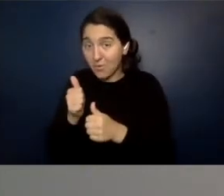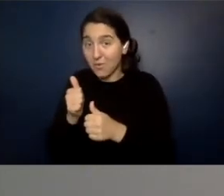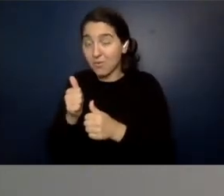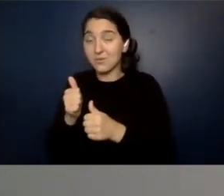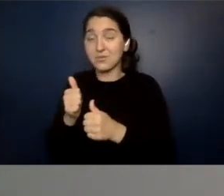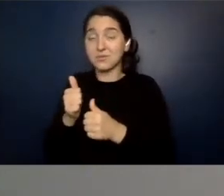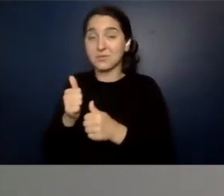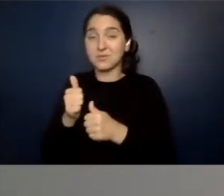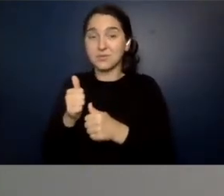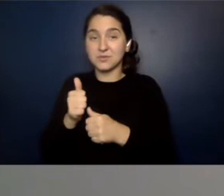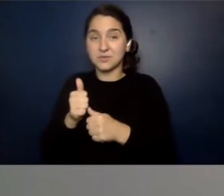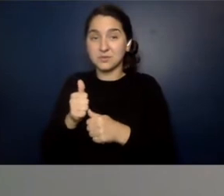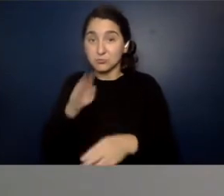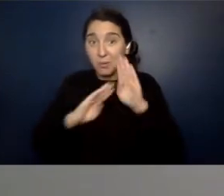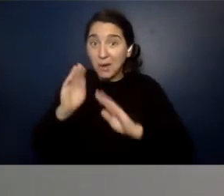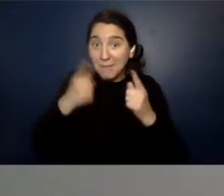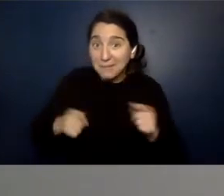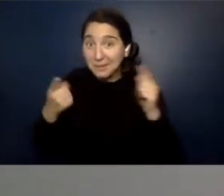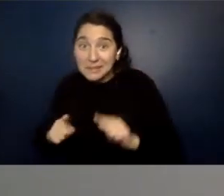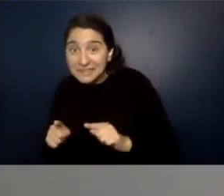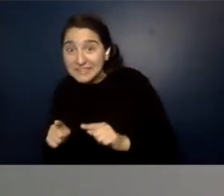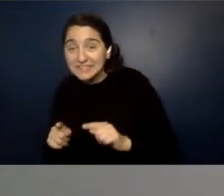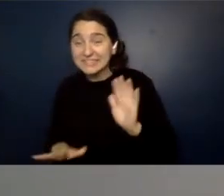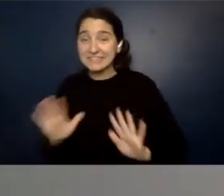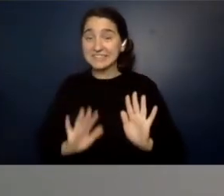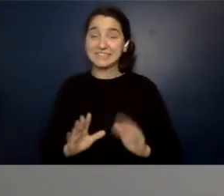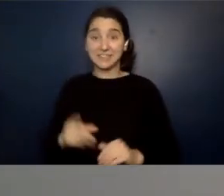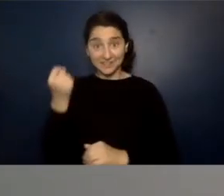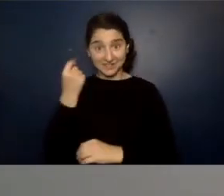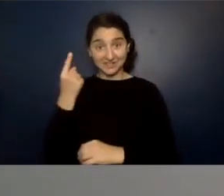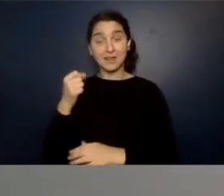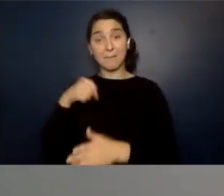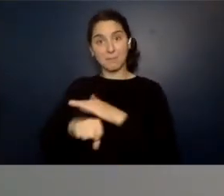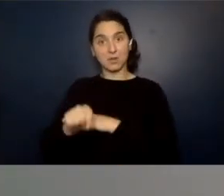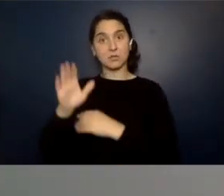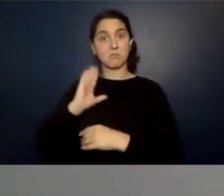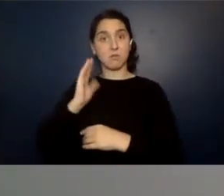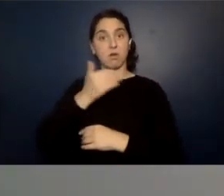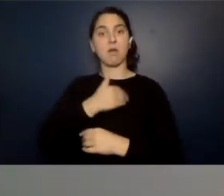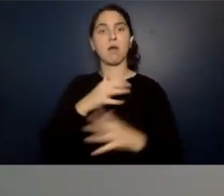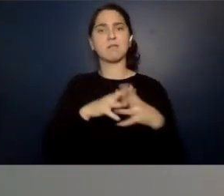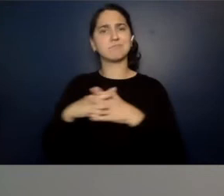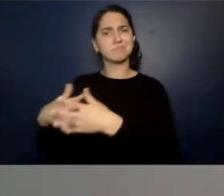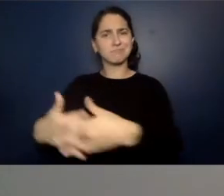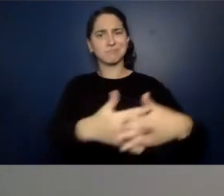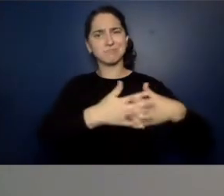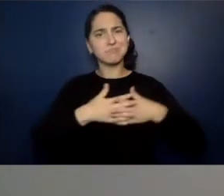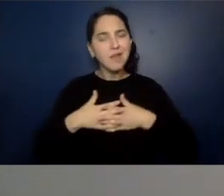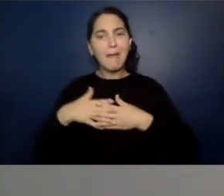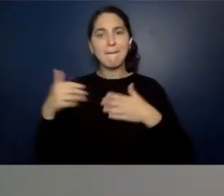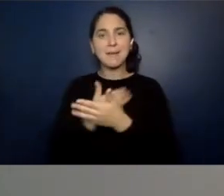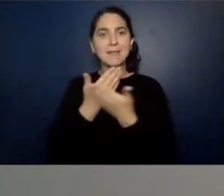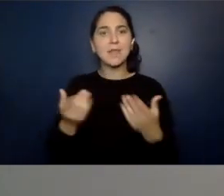led, through the push organization of the Reverend Leland, into our